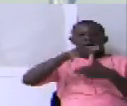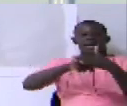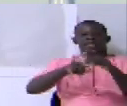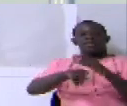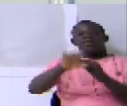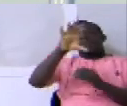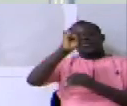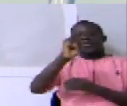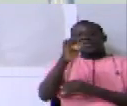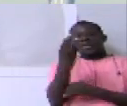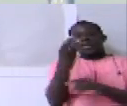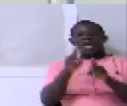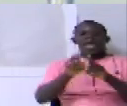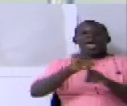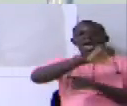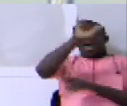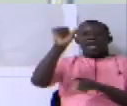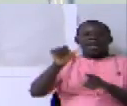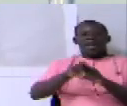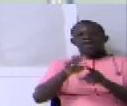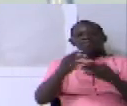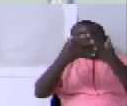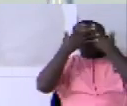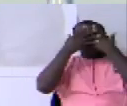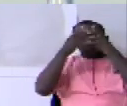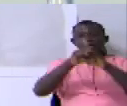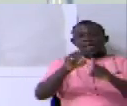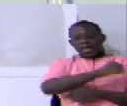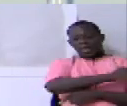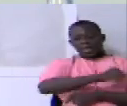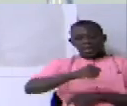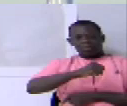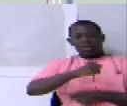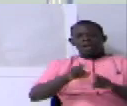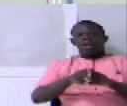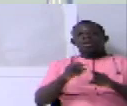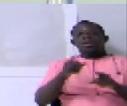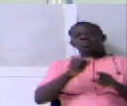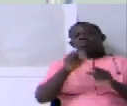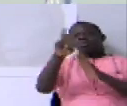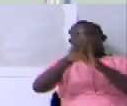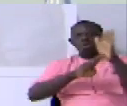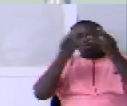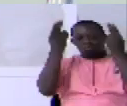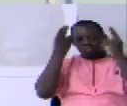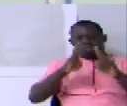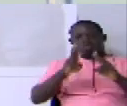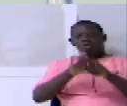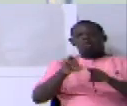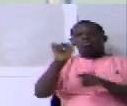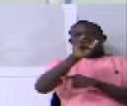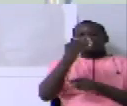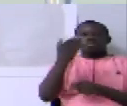'53. You have prisons criminal appellants regulations. That